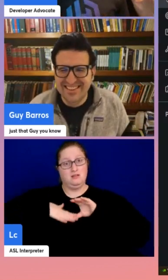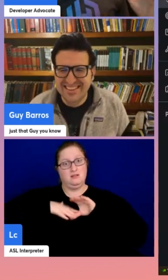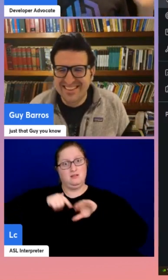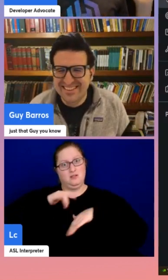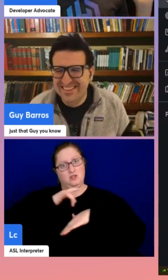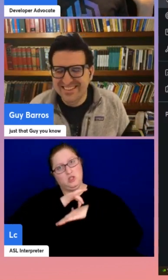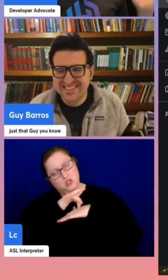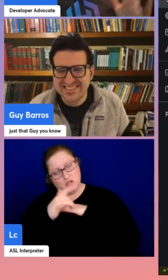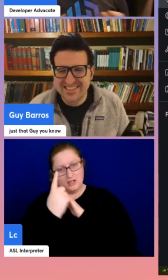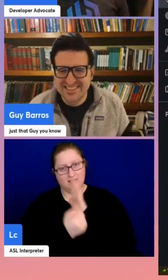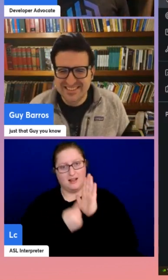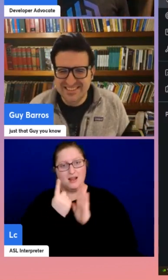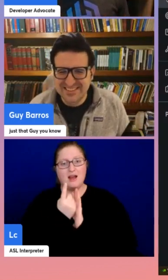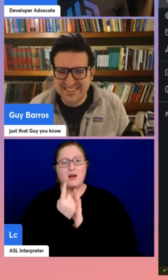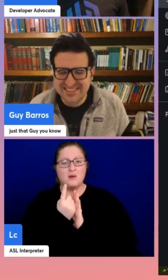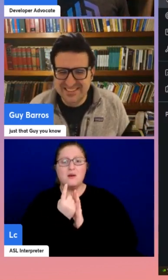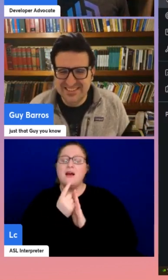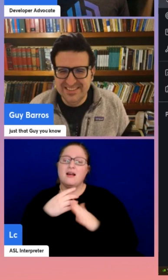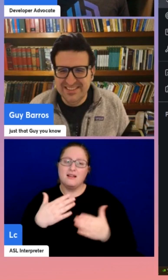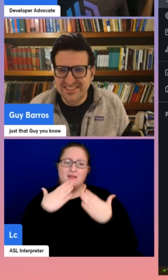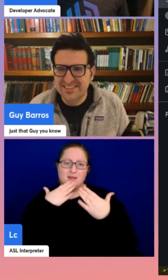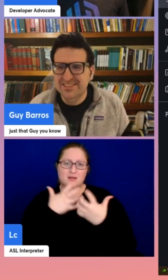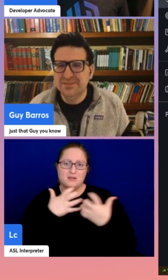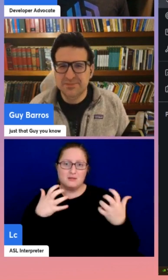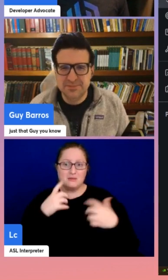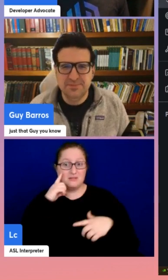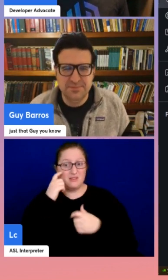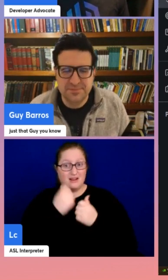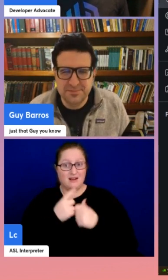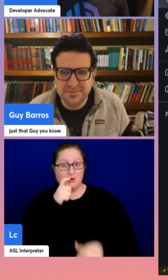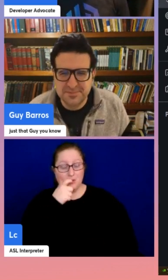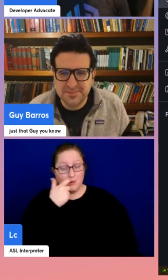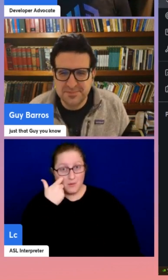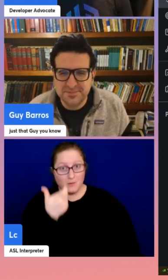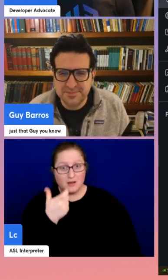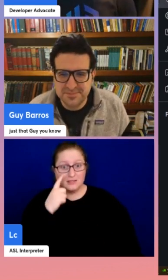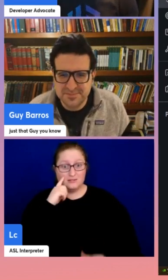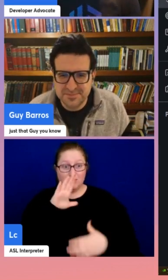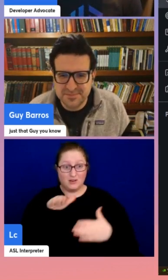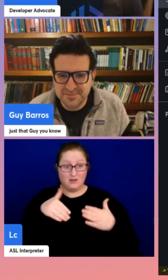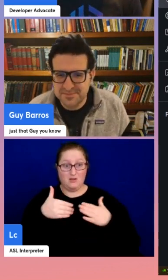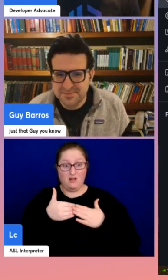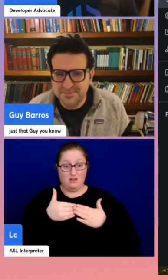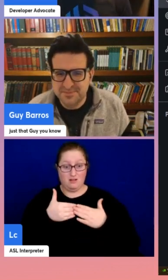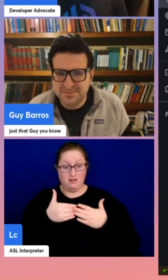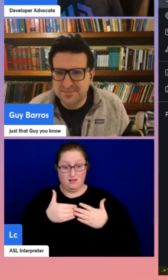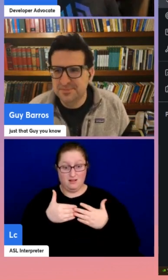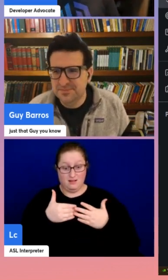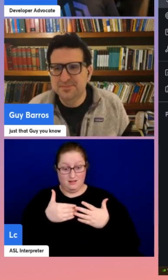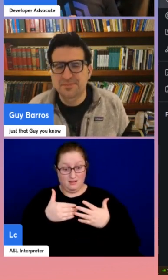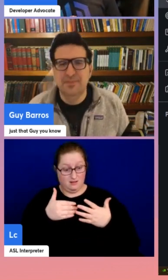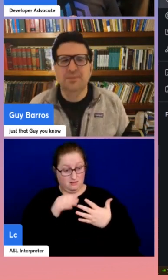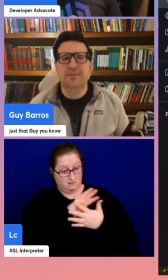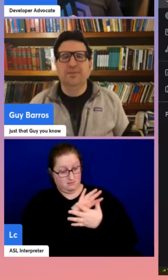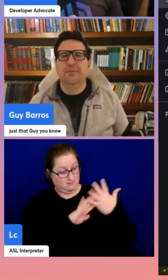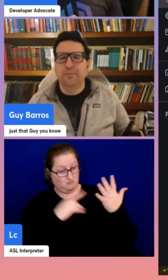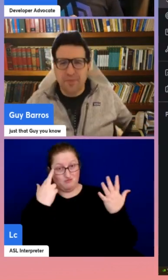hour. And, well, thank you to everybody who's watching because for all of the aforementioned reasons.